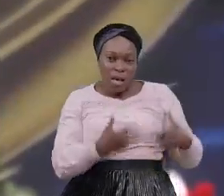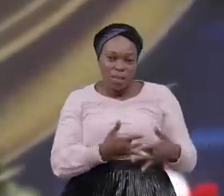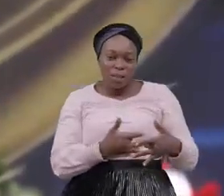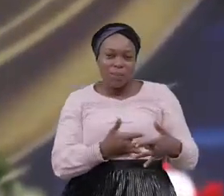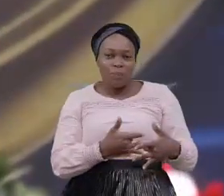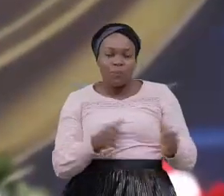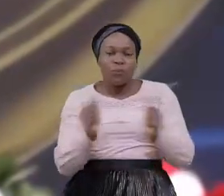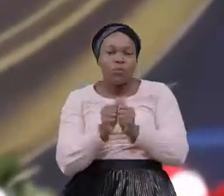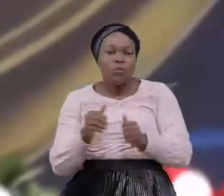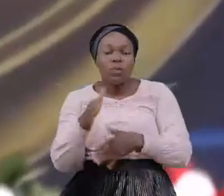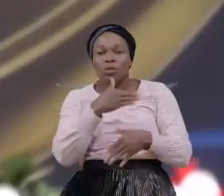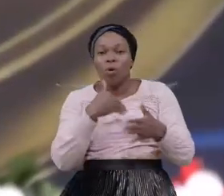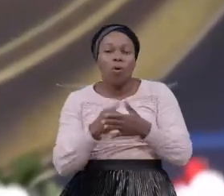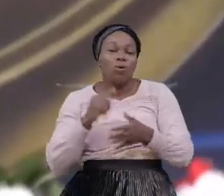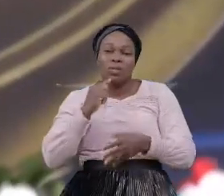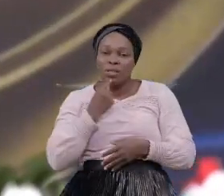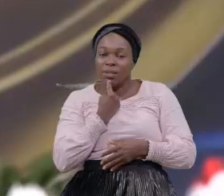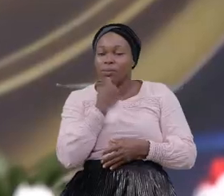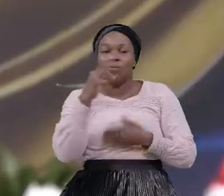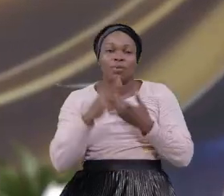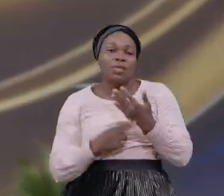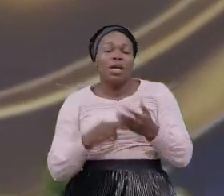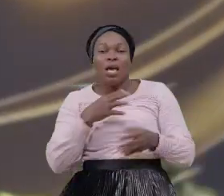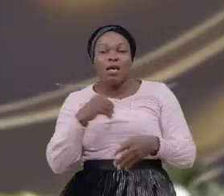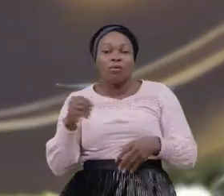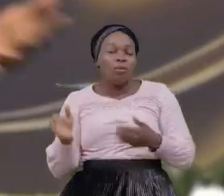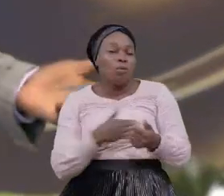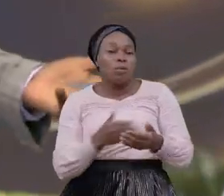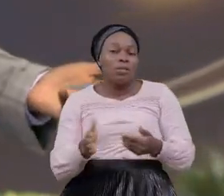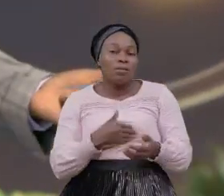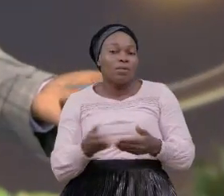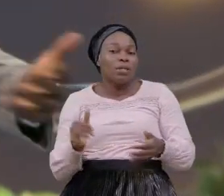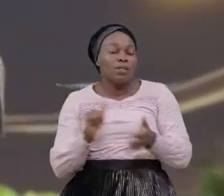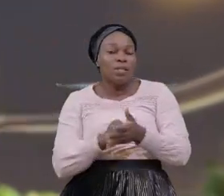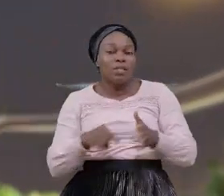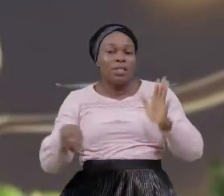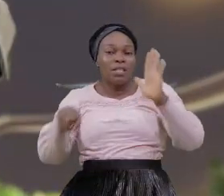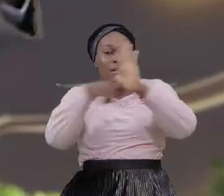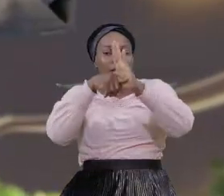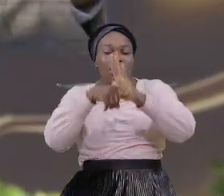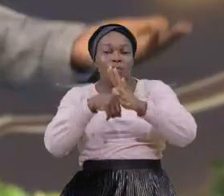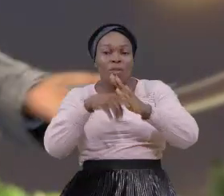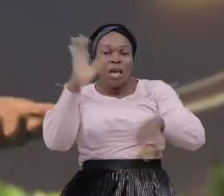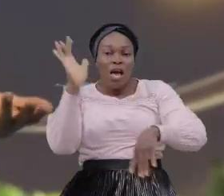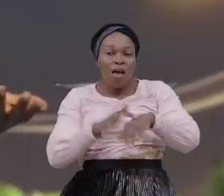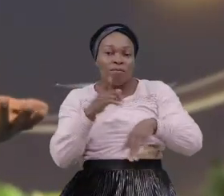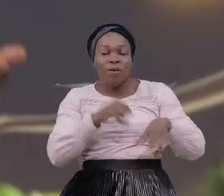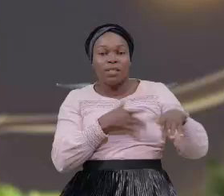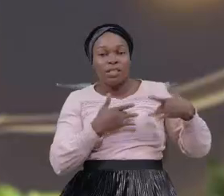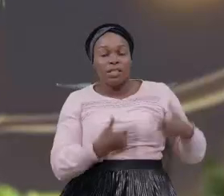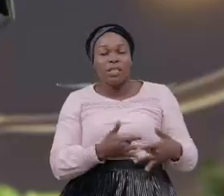diligence. Whatever will negatively affect your heart, break it down. Courage comes from the